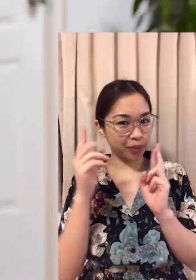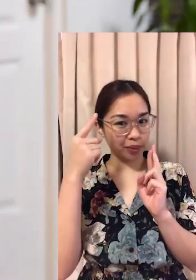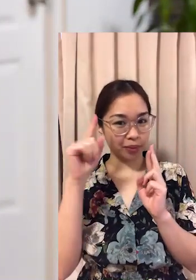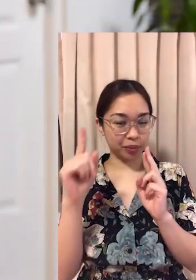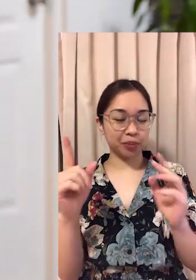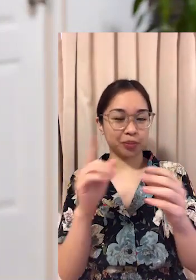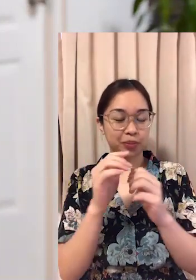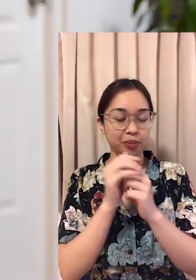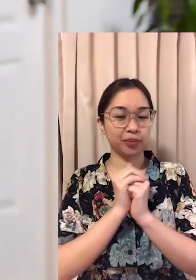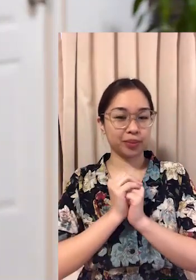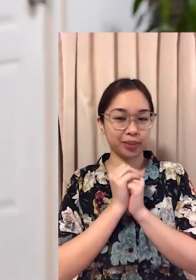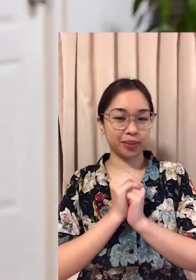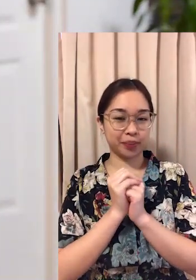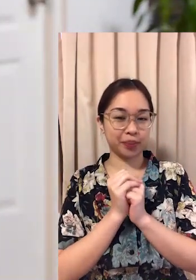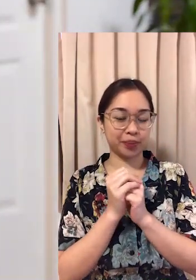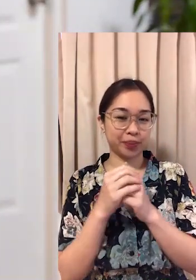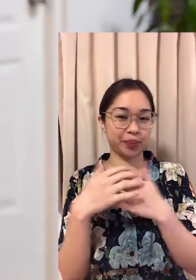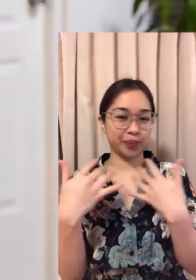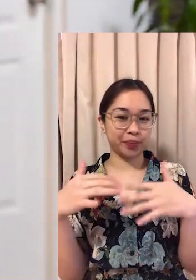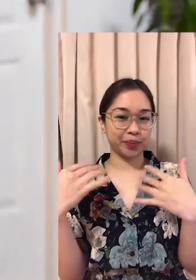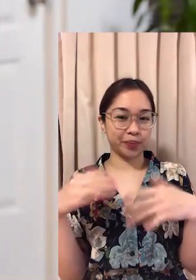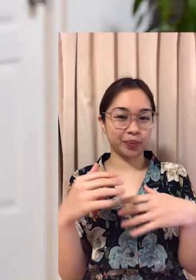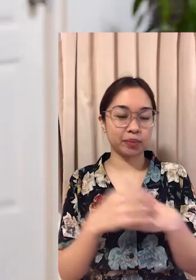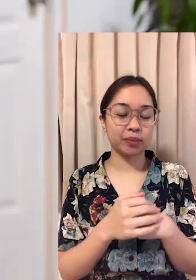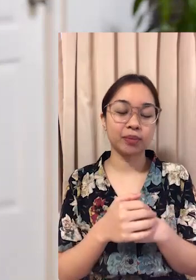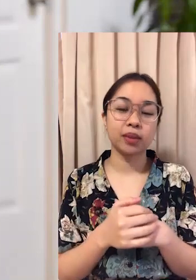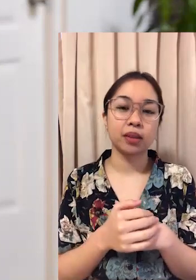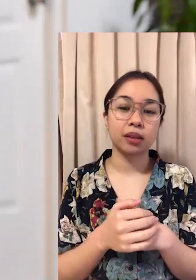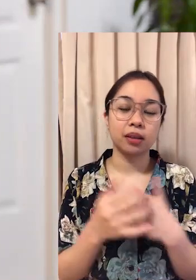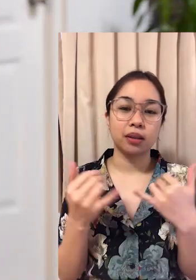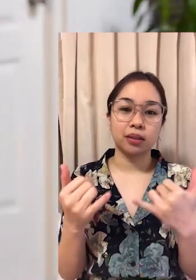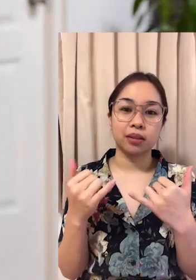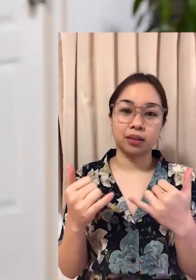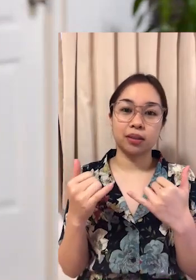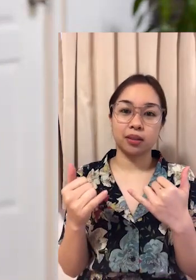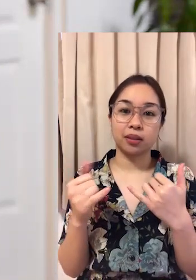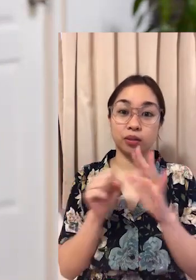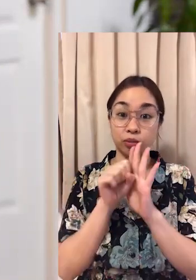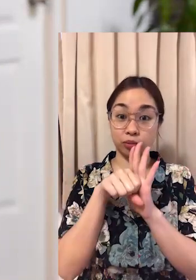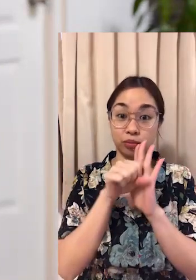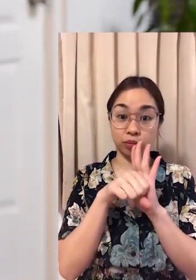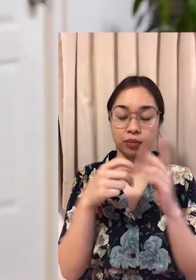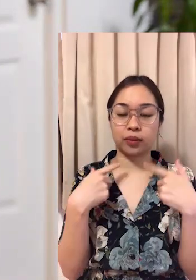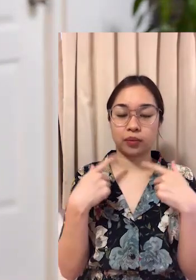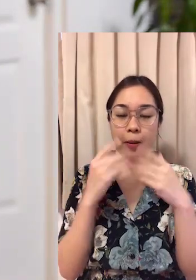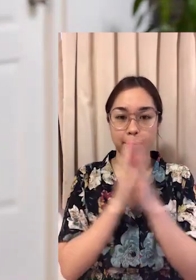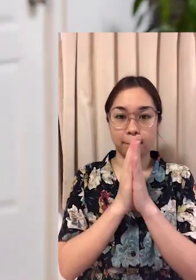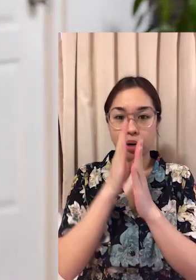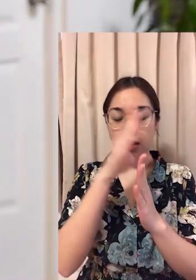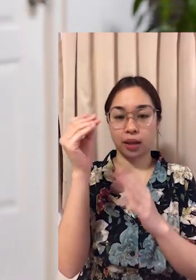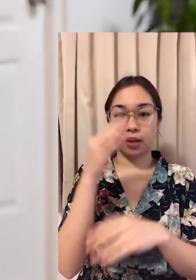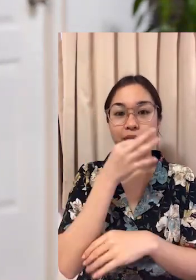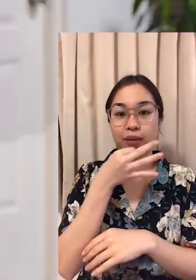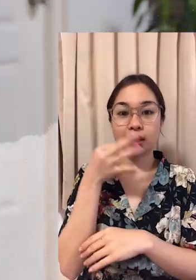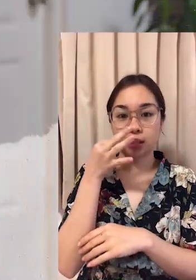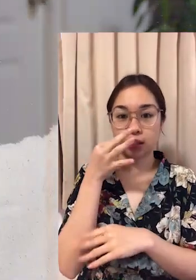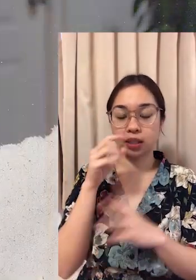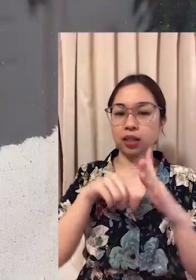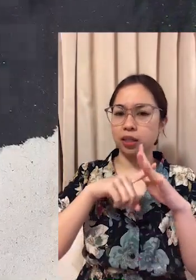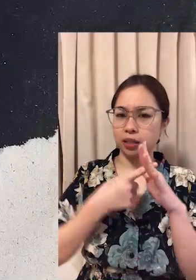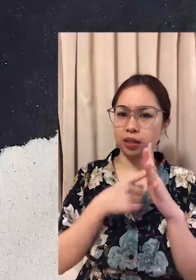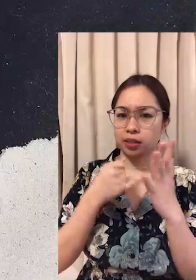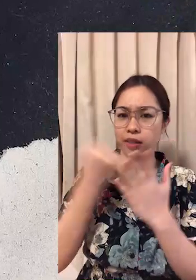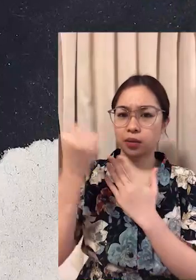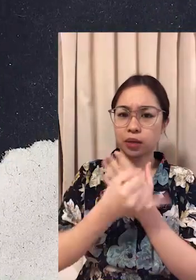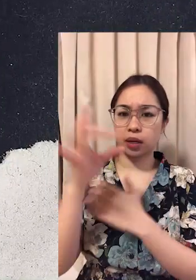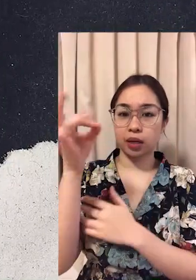araw na lamang po at magsasama-sama po tayong muli sa ating prayer and fasting na magsisimula po sa January